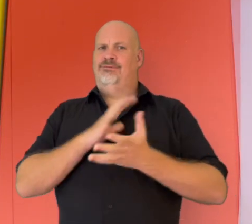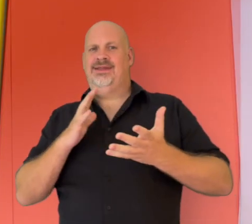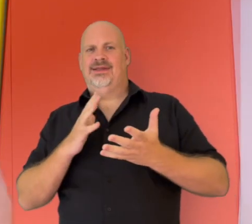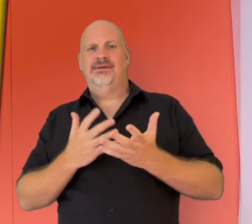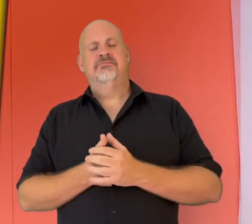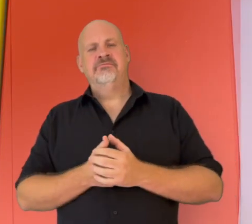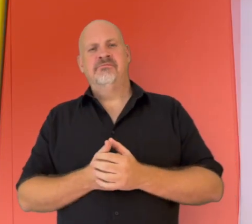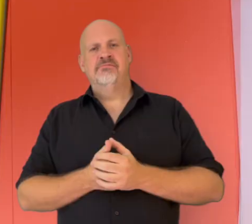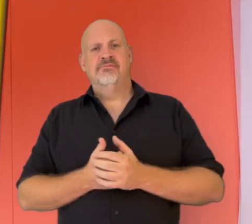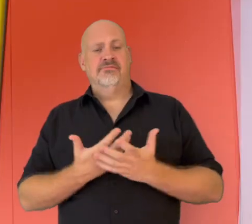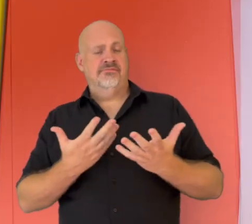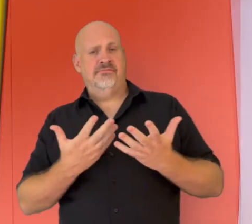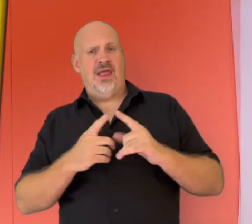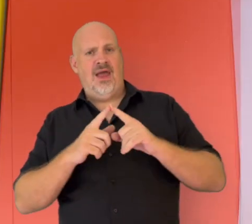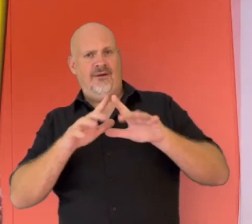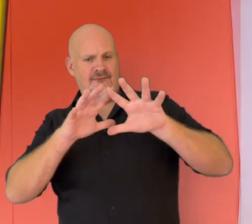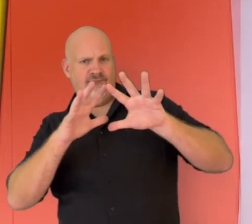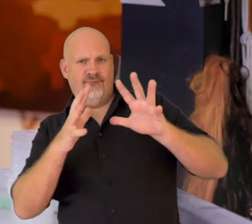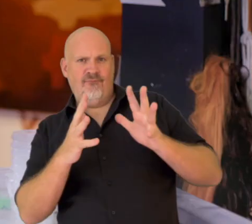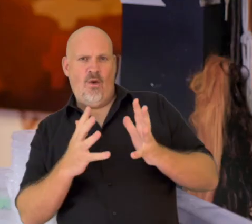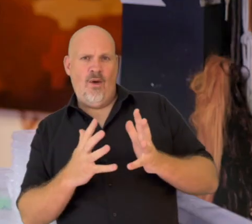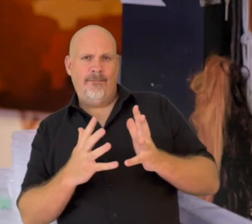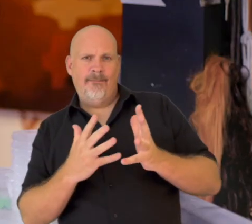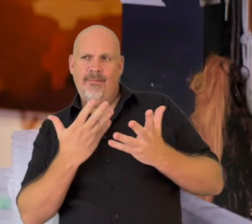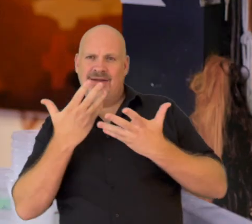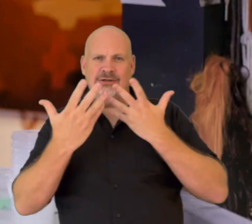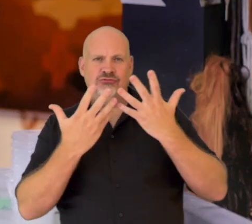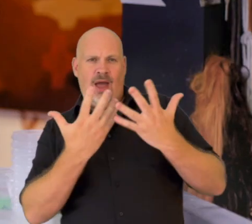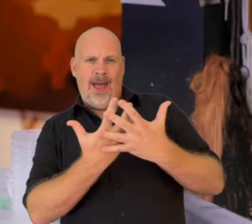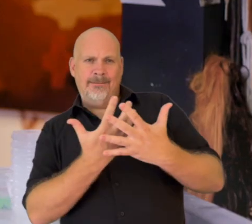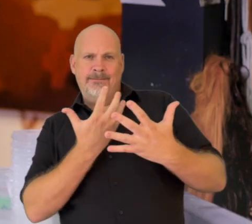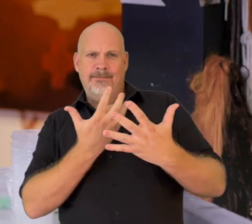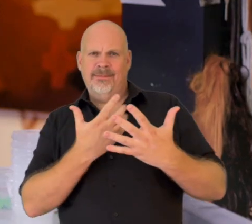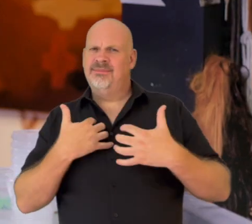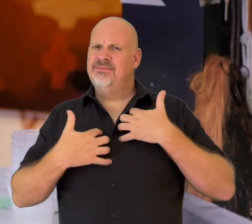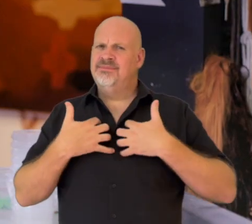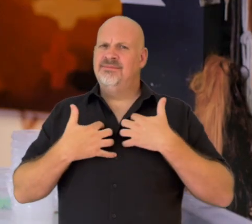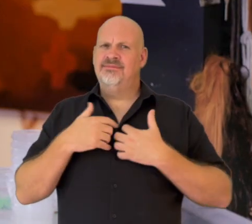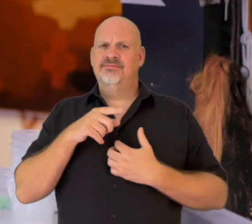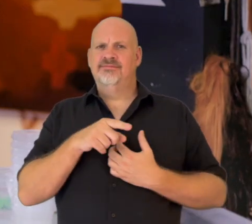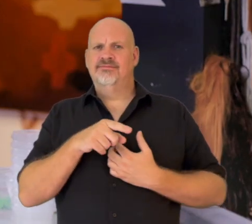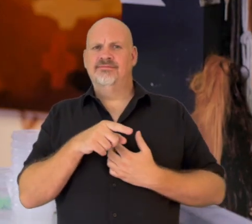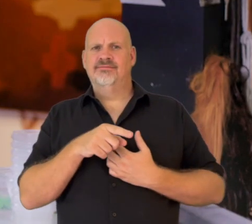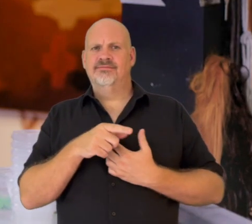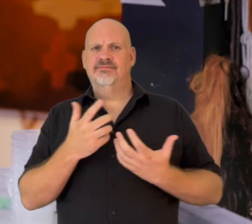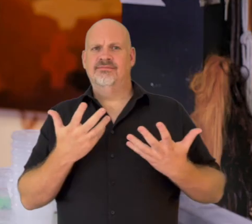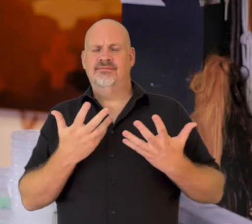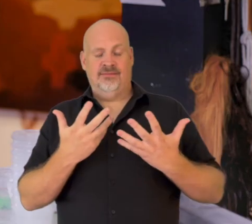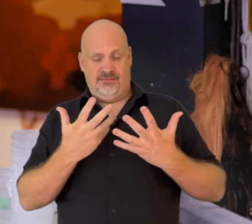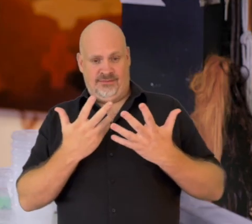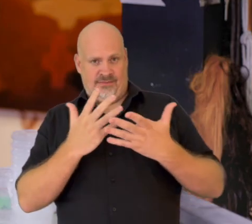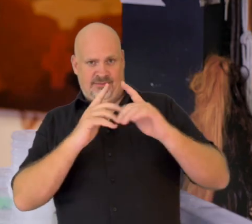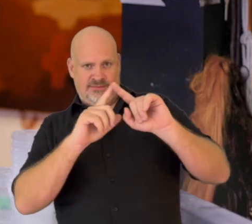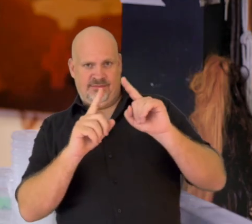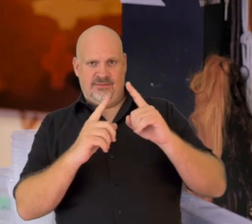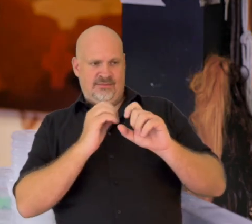describe forms, but also the thing that's interesting about them is that they're completely non-figurative as well. So